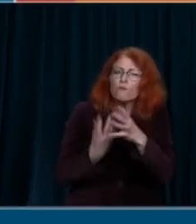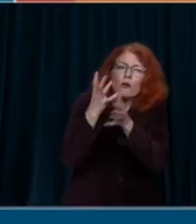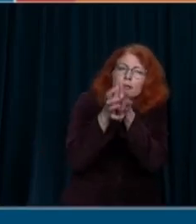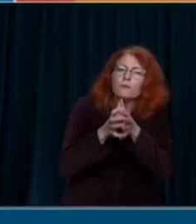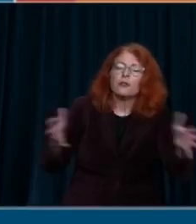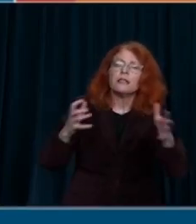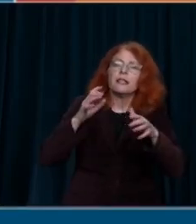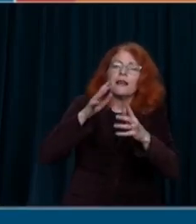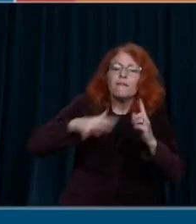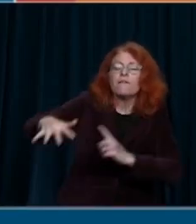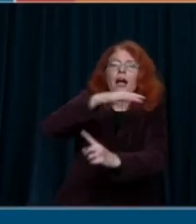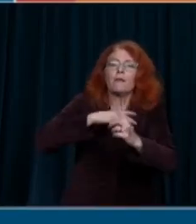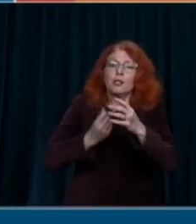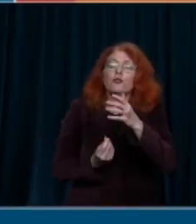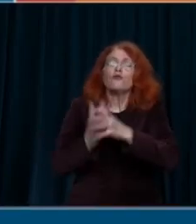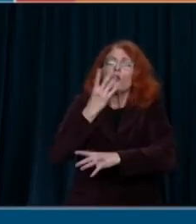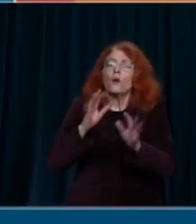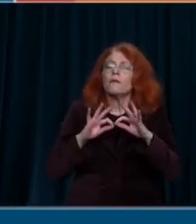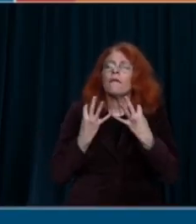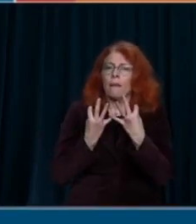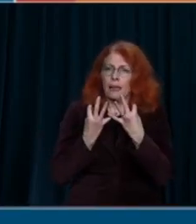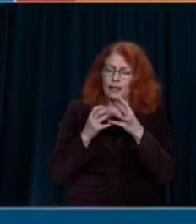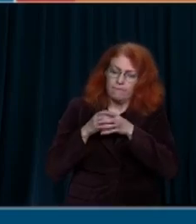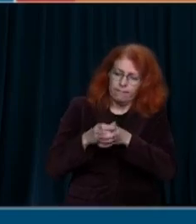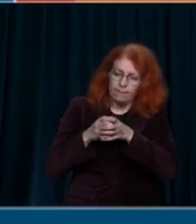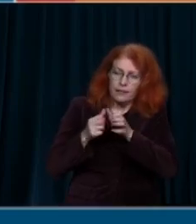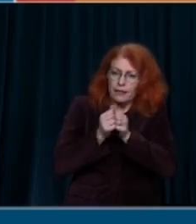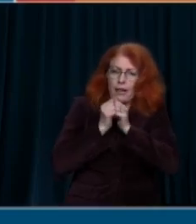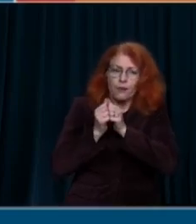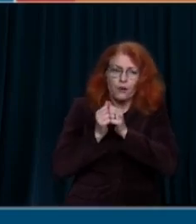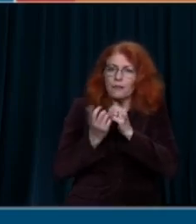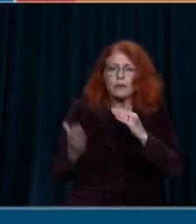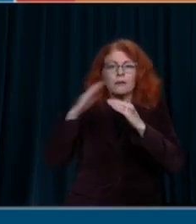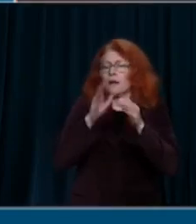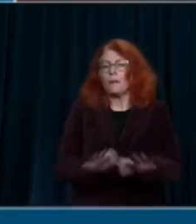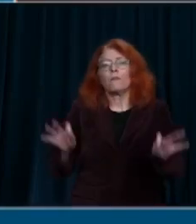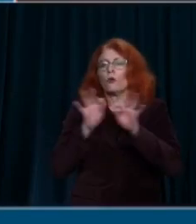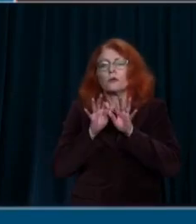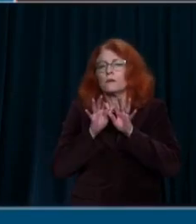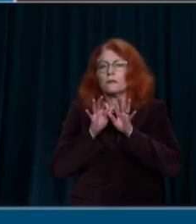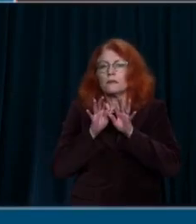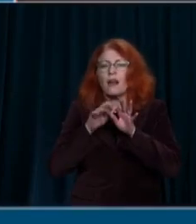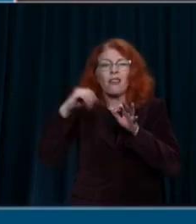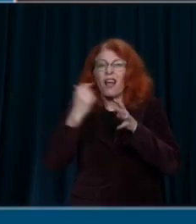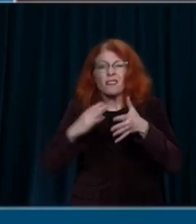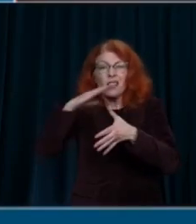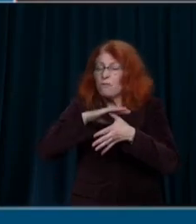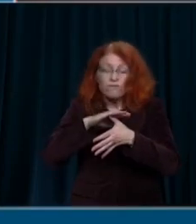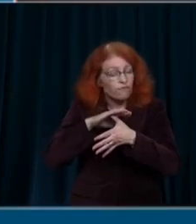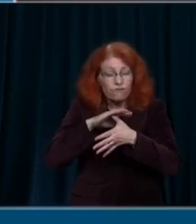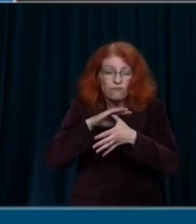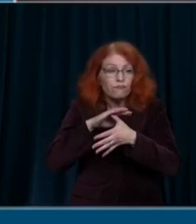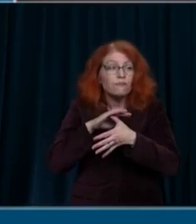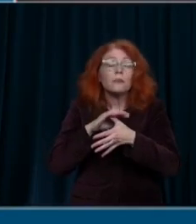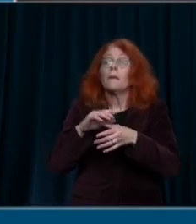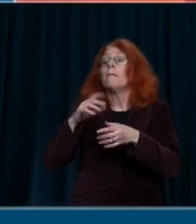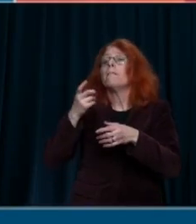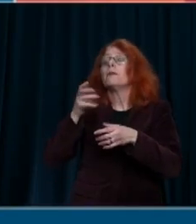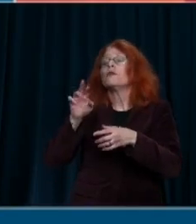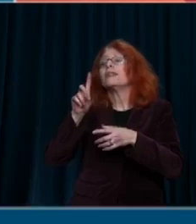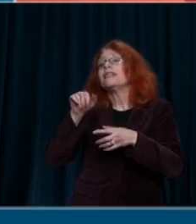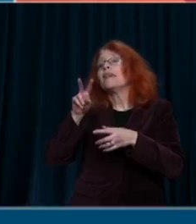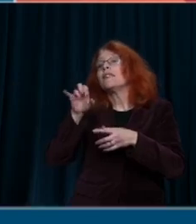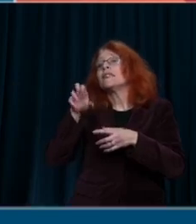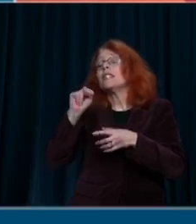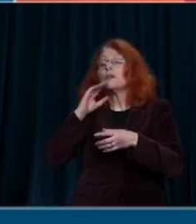environment for us to grow as families. There is nothing more important than that. Mr. Davison, is there a number or a metric you